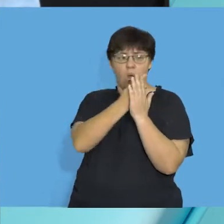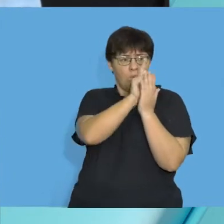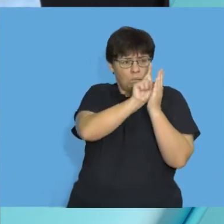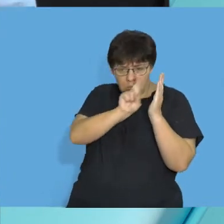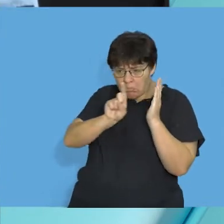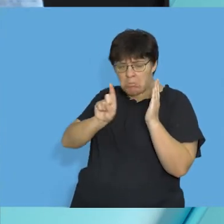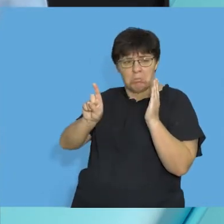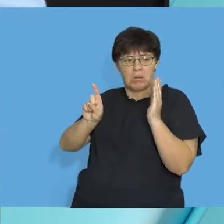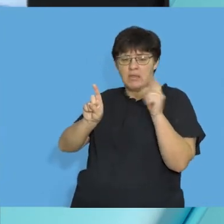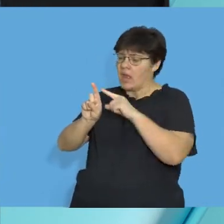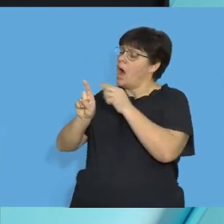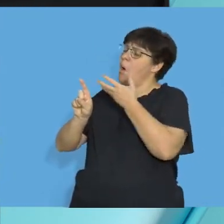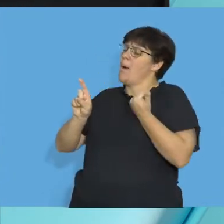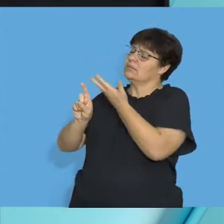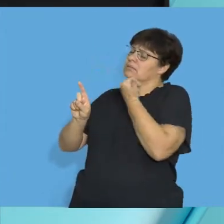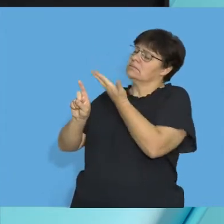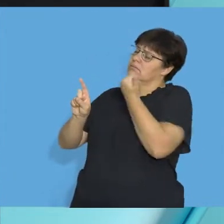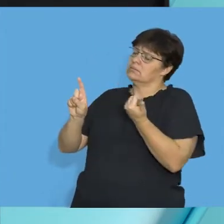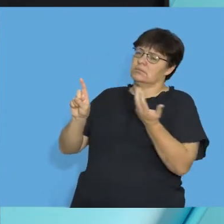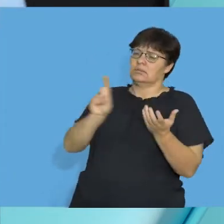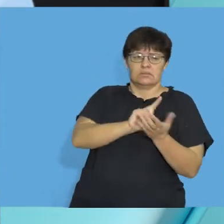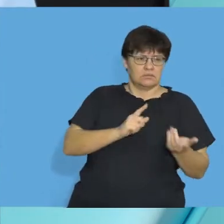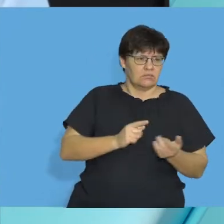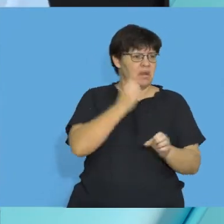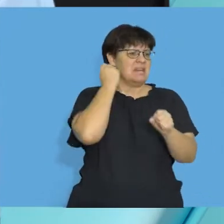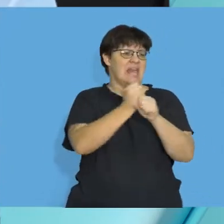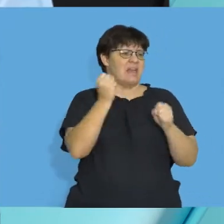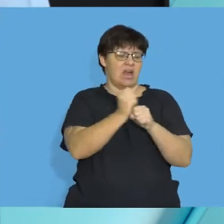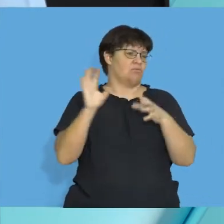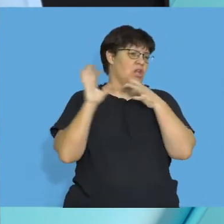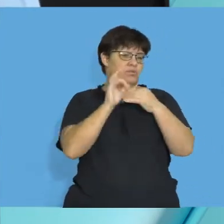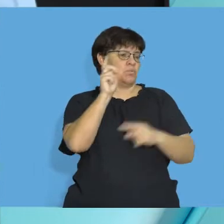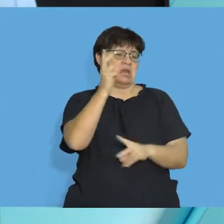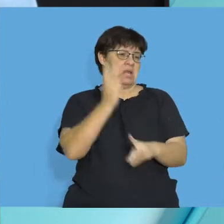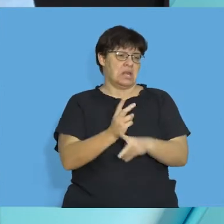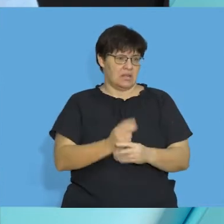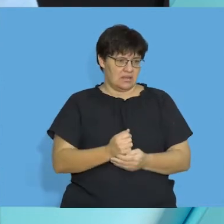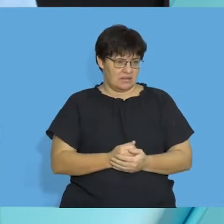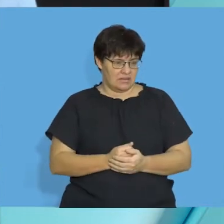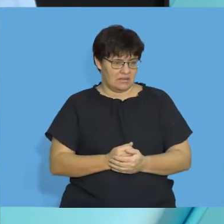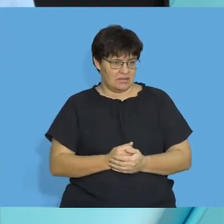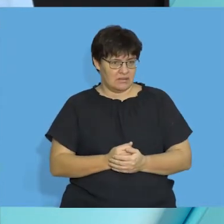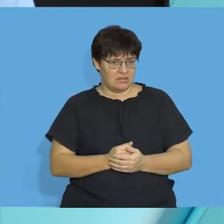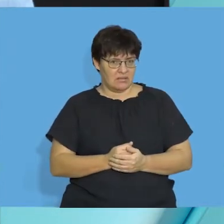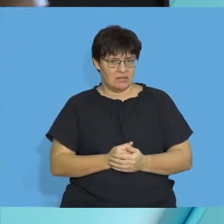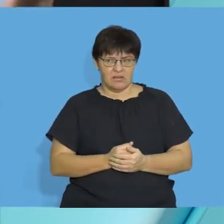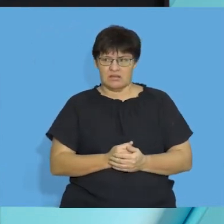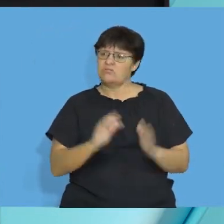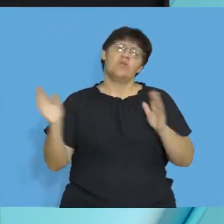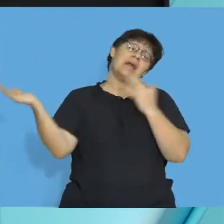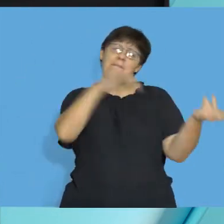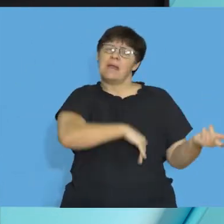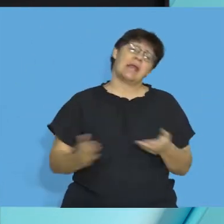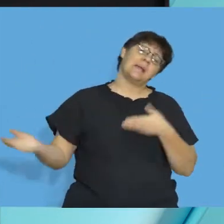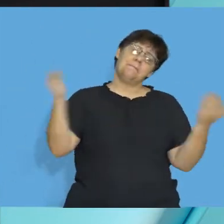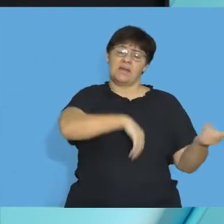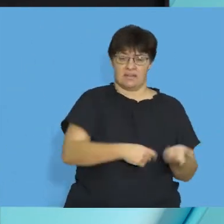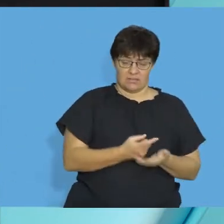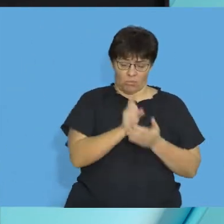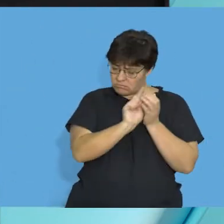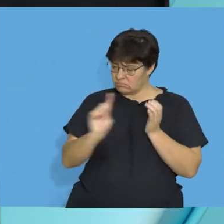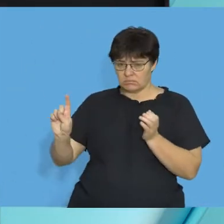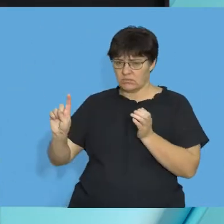start to leave and say, oh, well, that's that one. I'm never going to have a relationship with him or her. Then they say, no, come back.